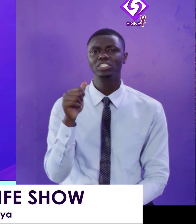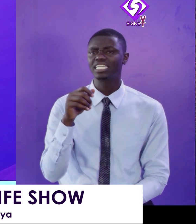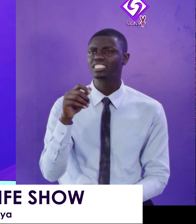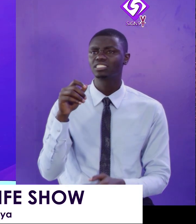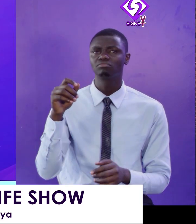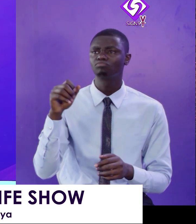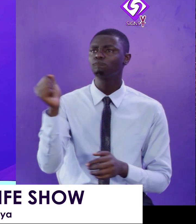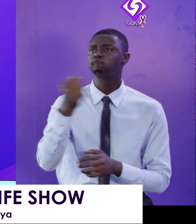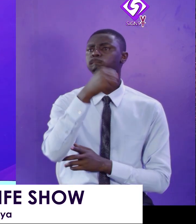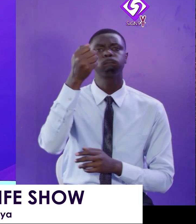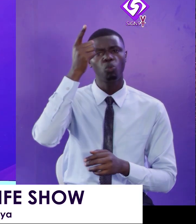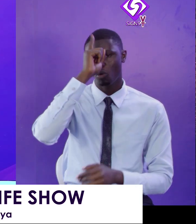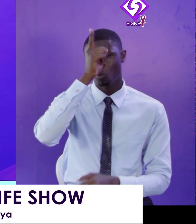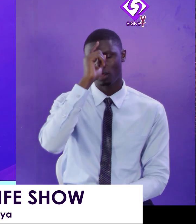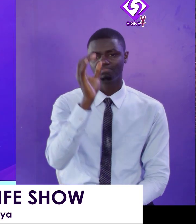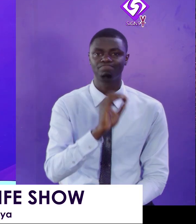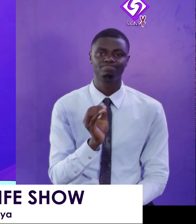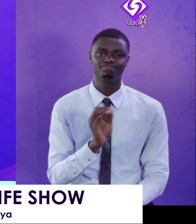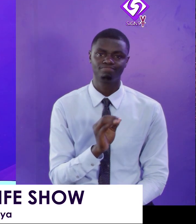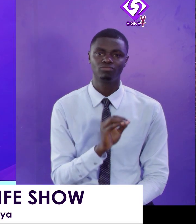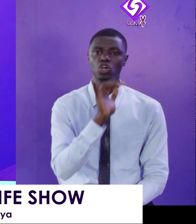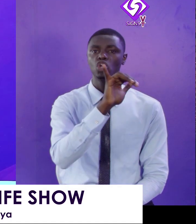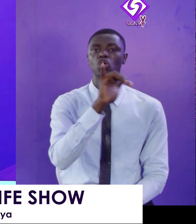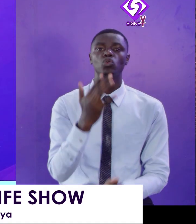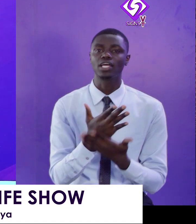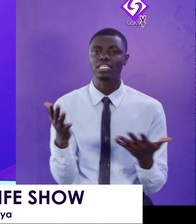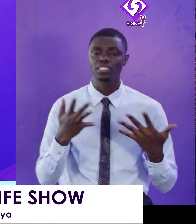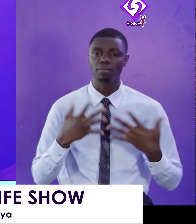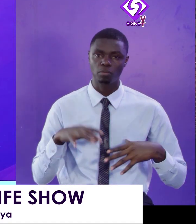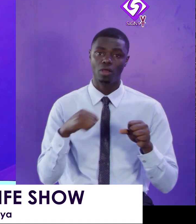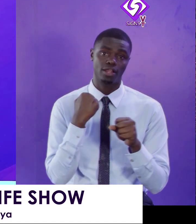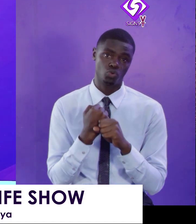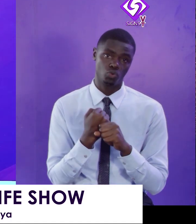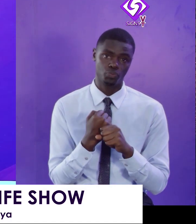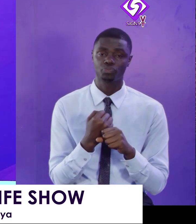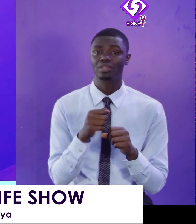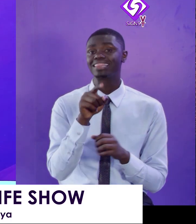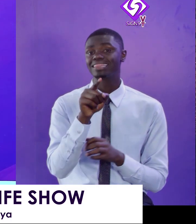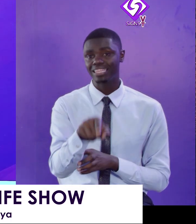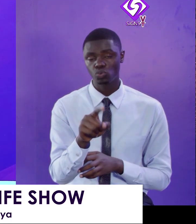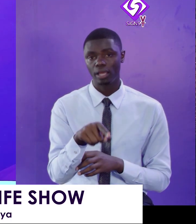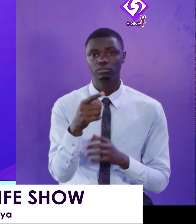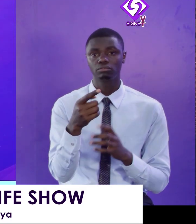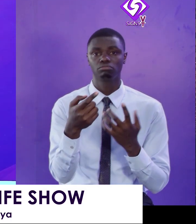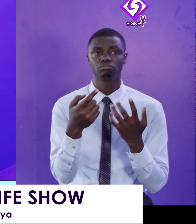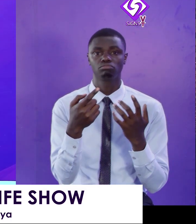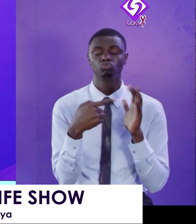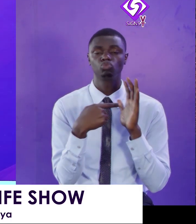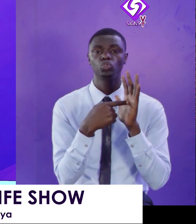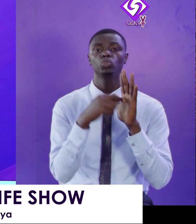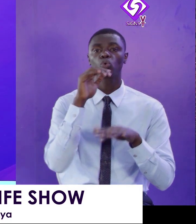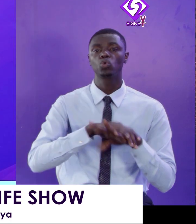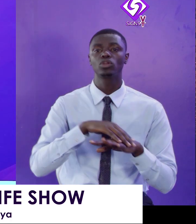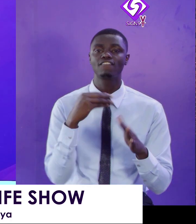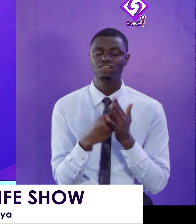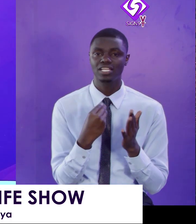unnecessarily. These are things which people can do. These are things which yield good financial habits. Look at nations